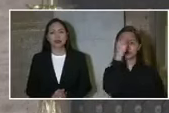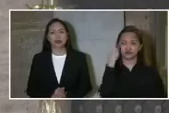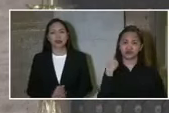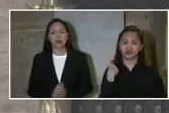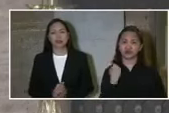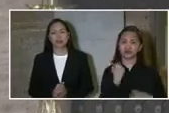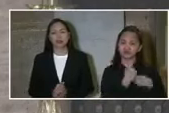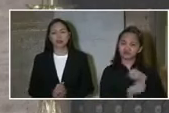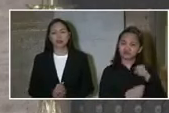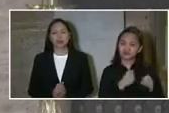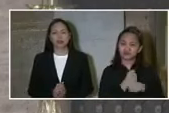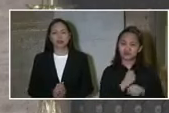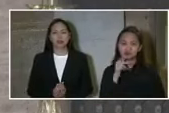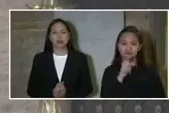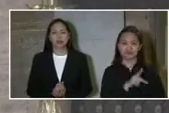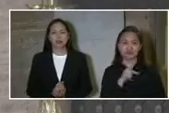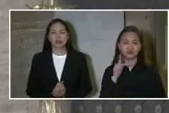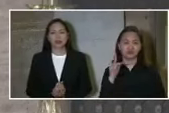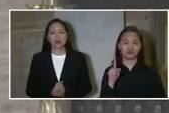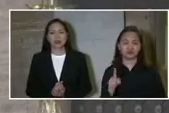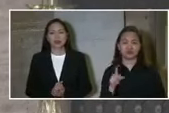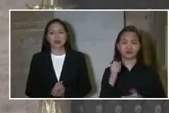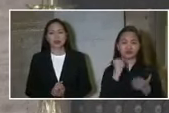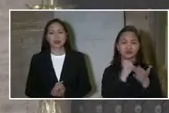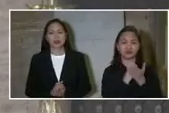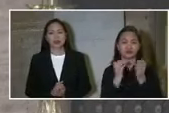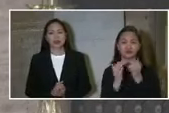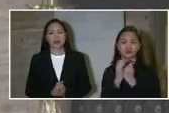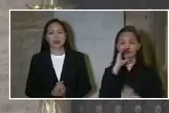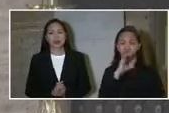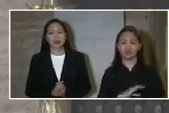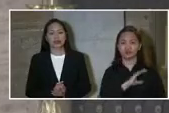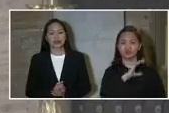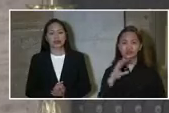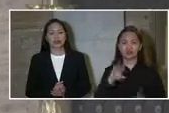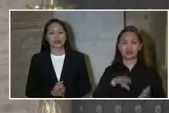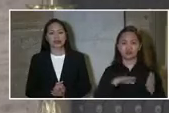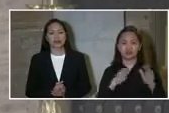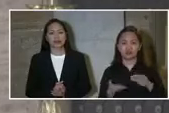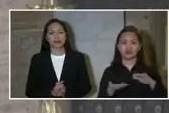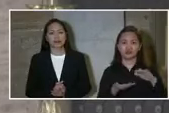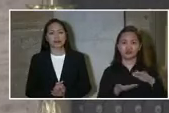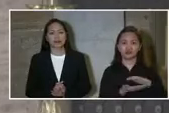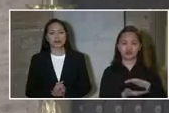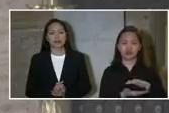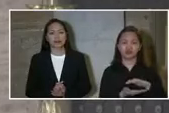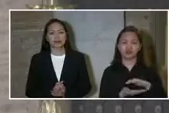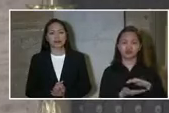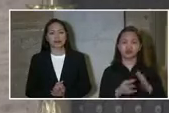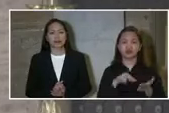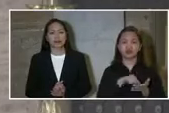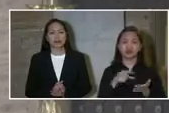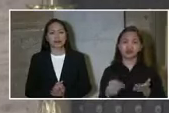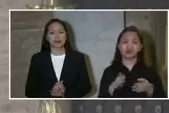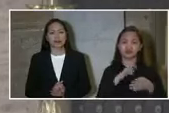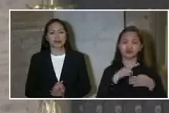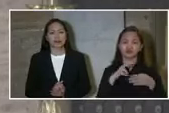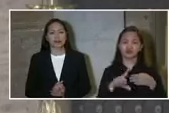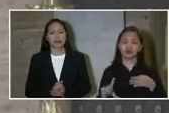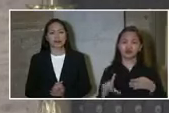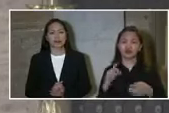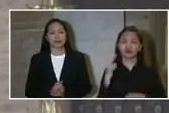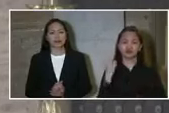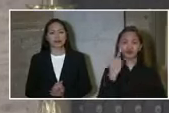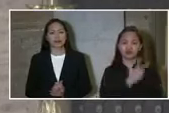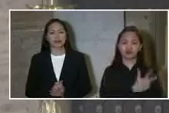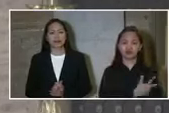Mary, suffered under Pontius Pilate, was crucified, died, and was buried. He descended into hell.